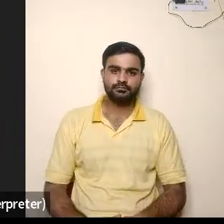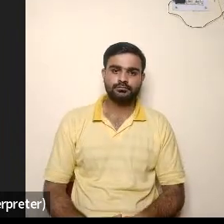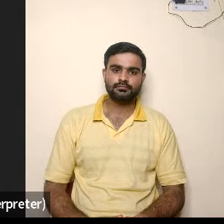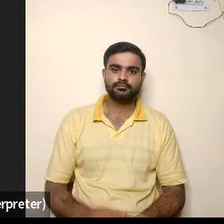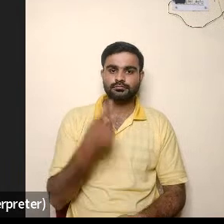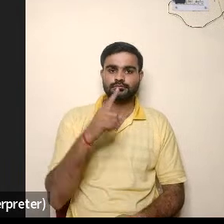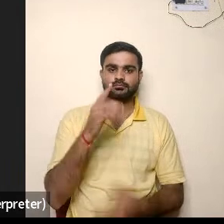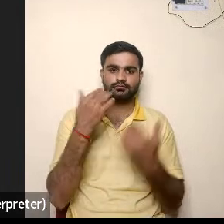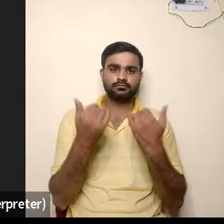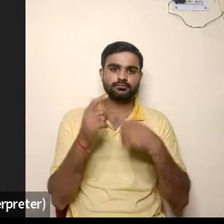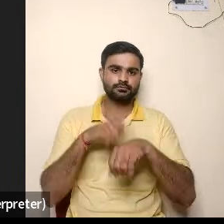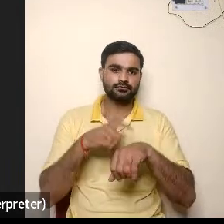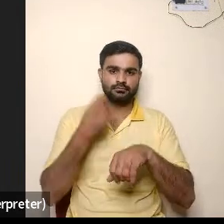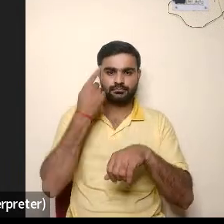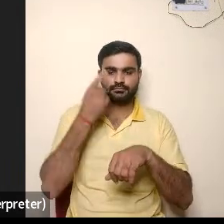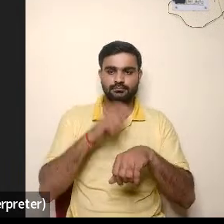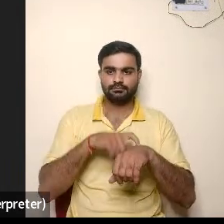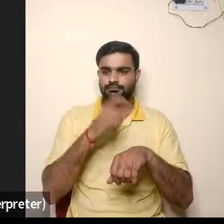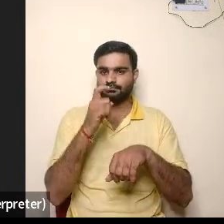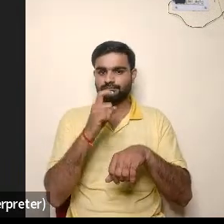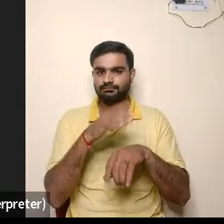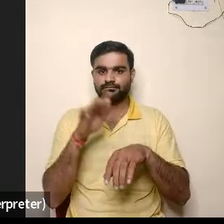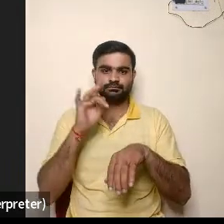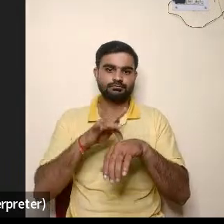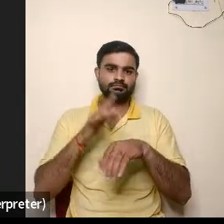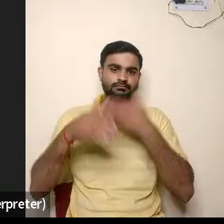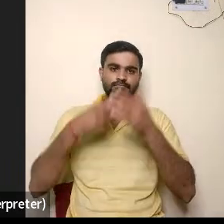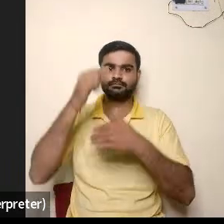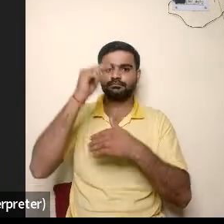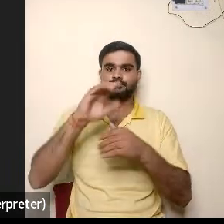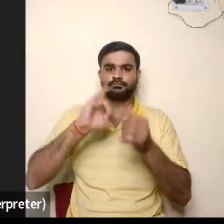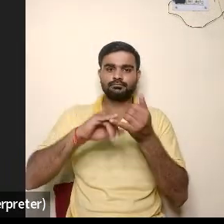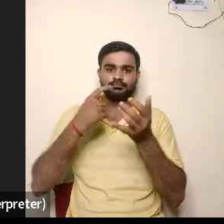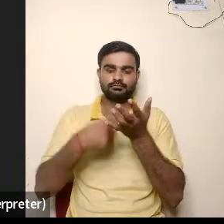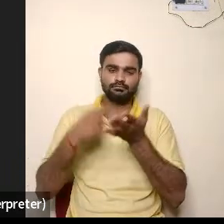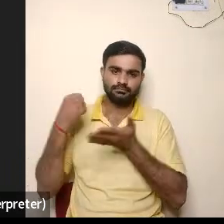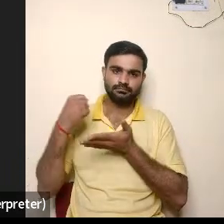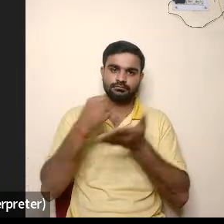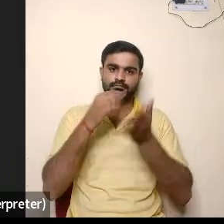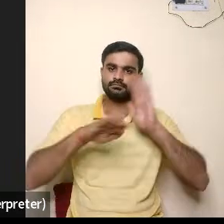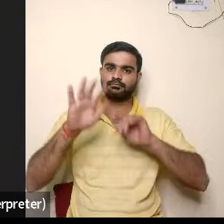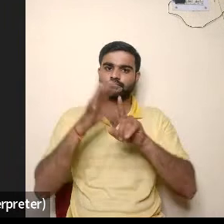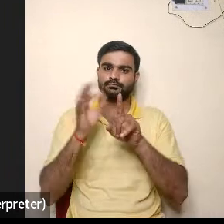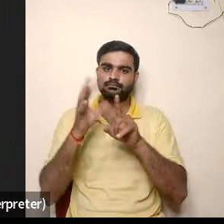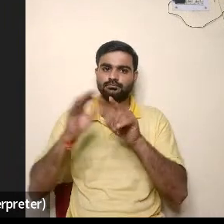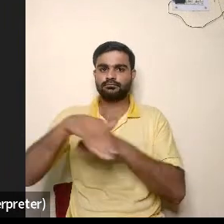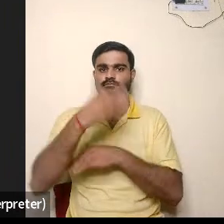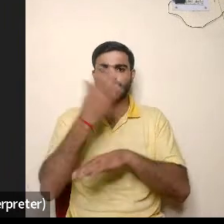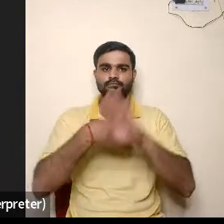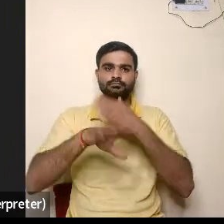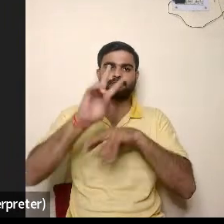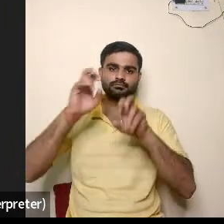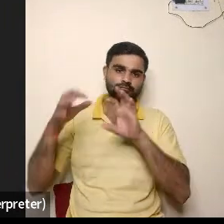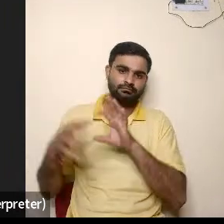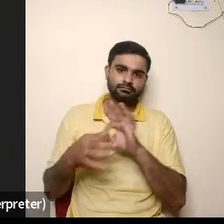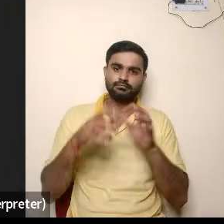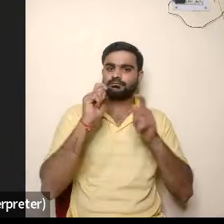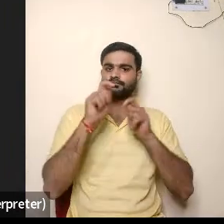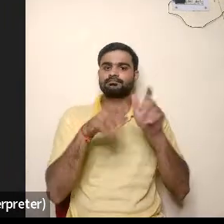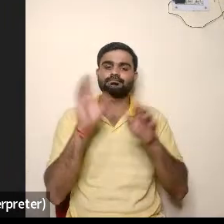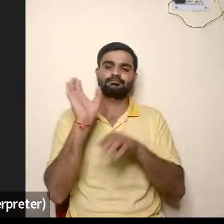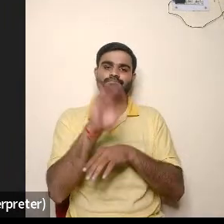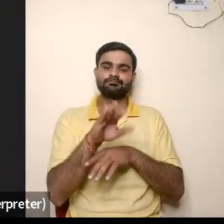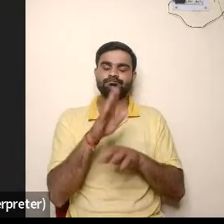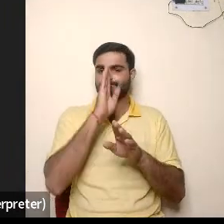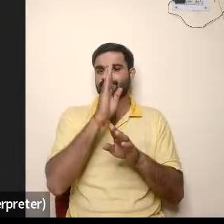right now, Nirav, in the seventh schedule, which sets out the list of CSR activities that can be conducted, disability-related expenses are not directly